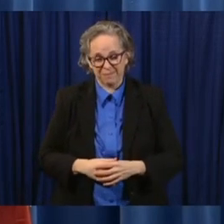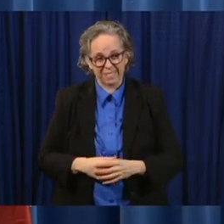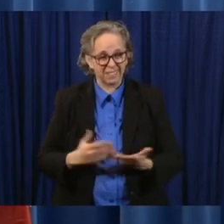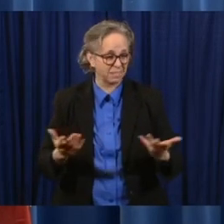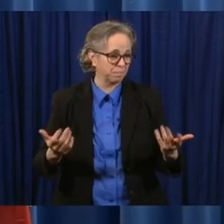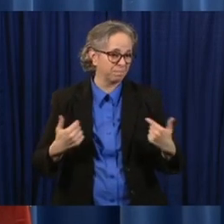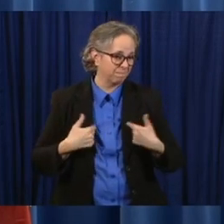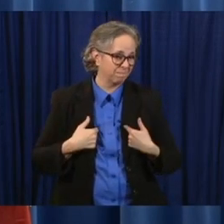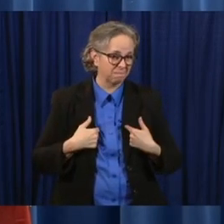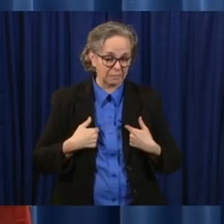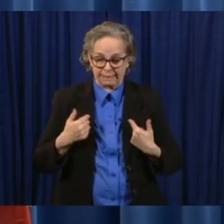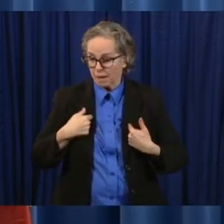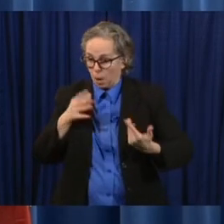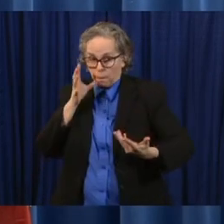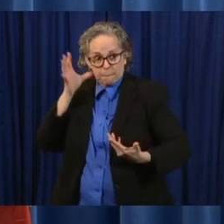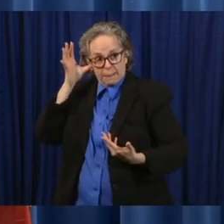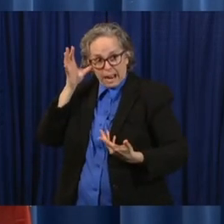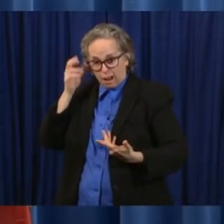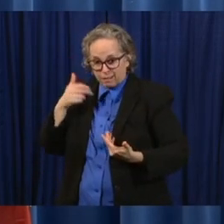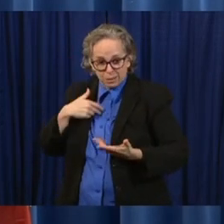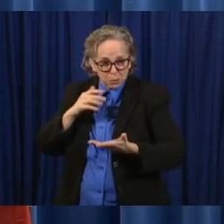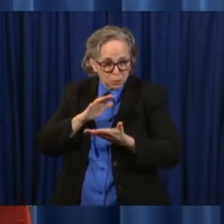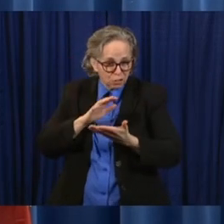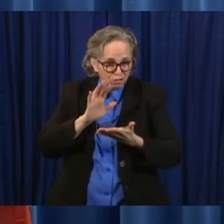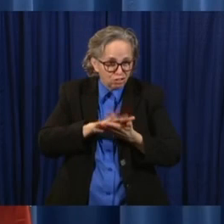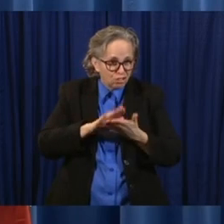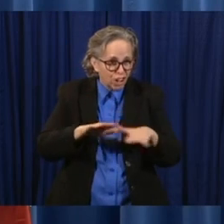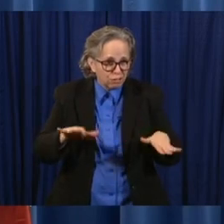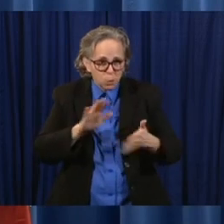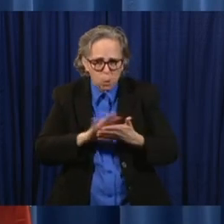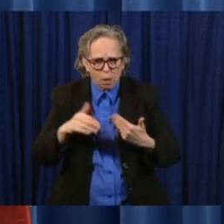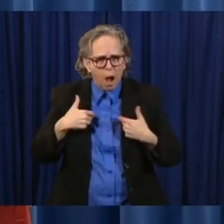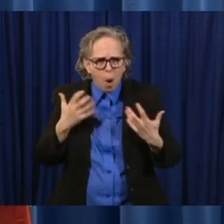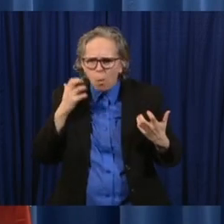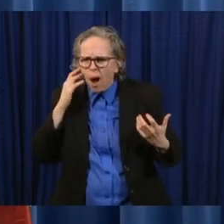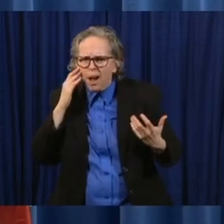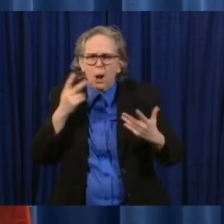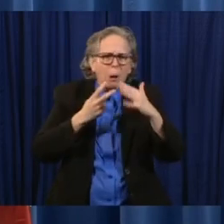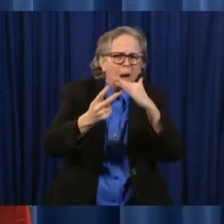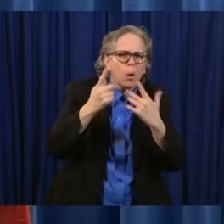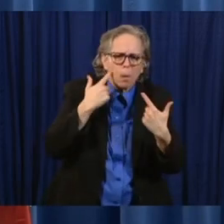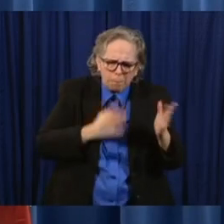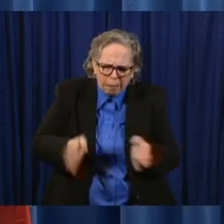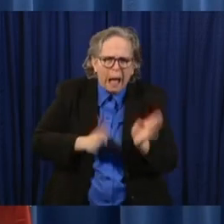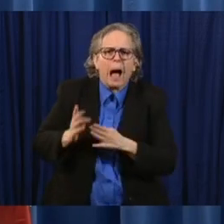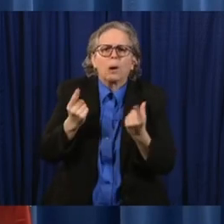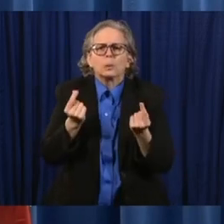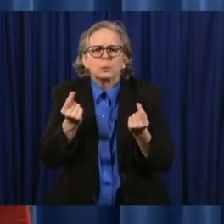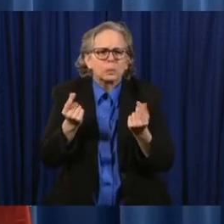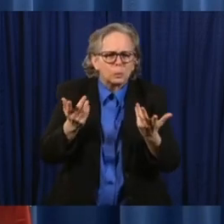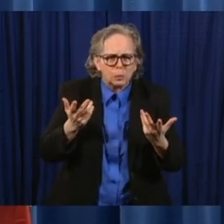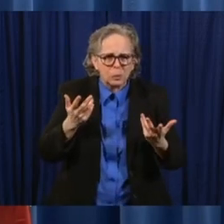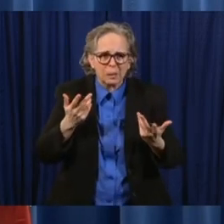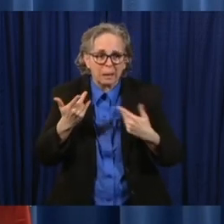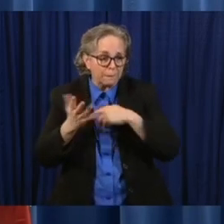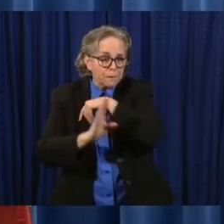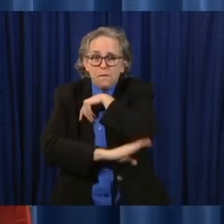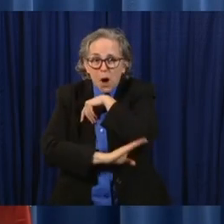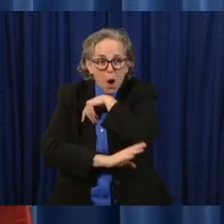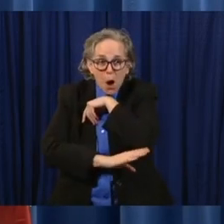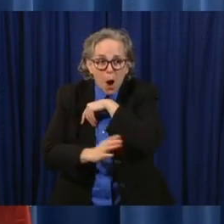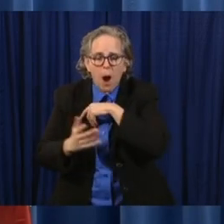want to know. We've made no decision about the fall yet. We're going to have to see where we're going. I know